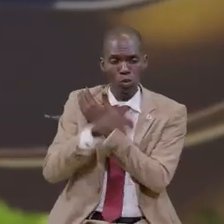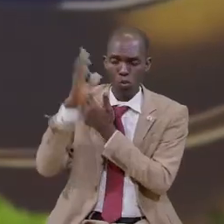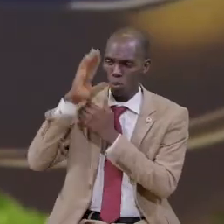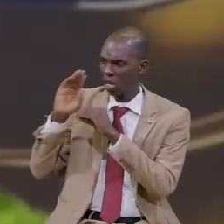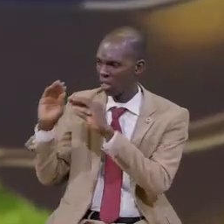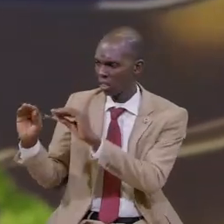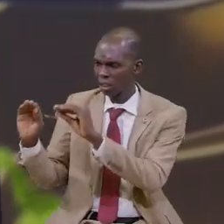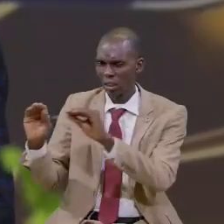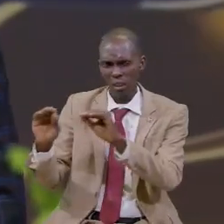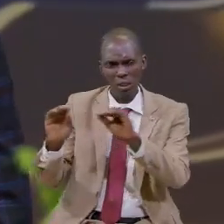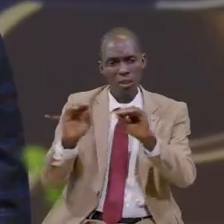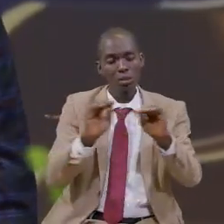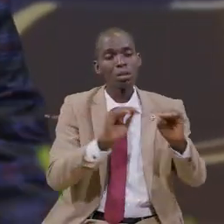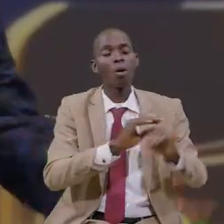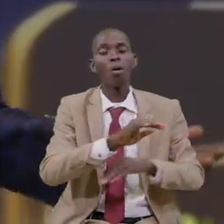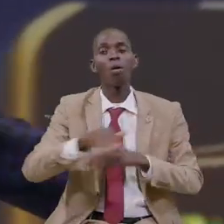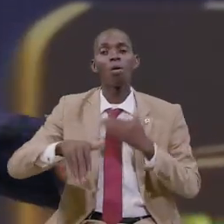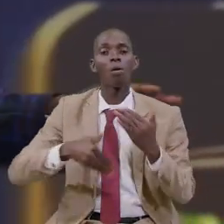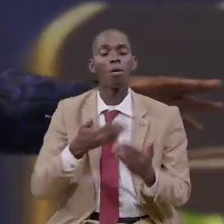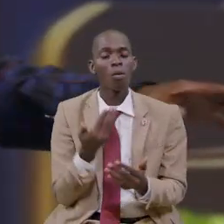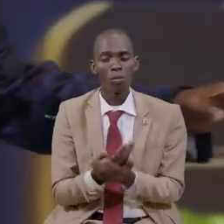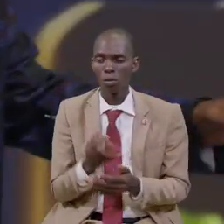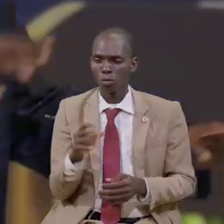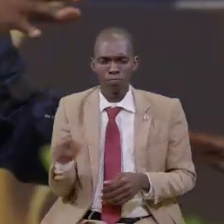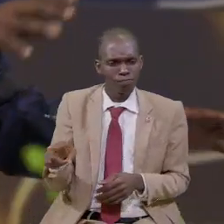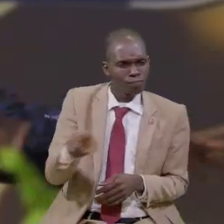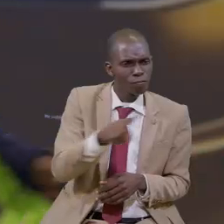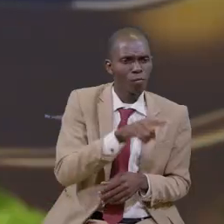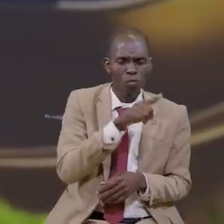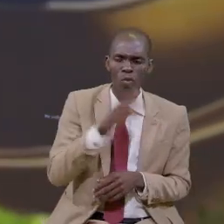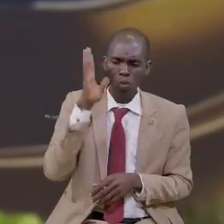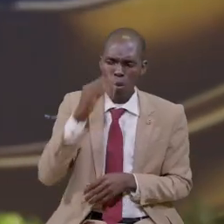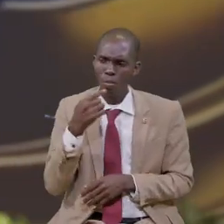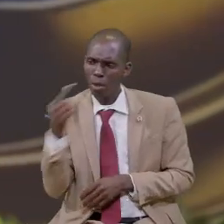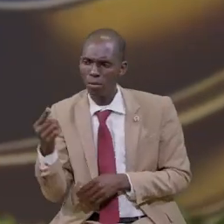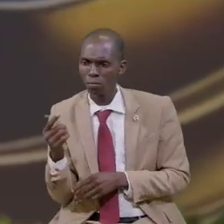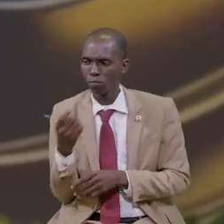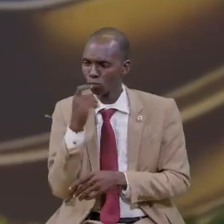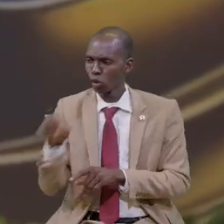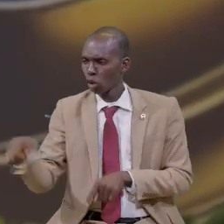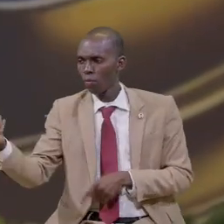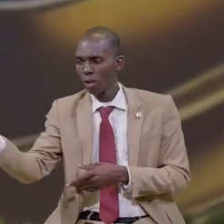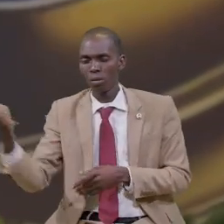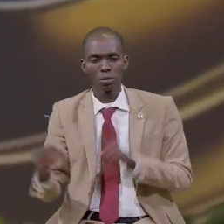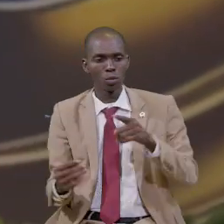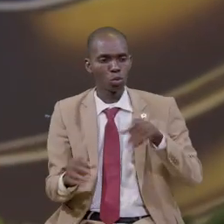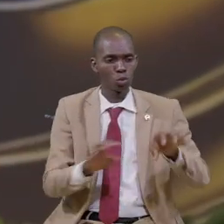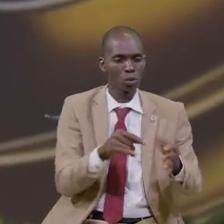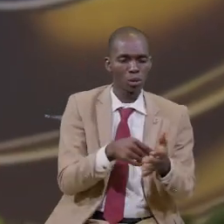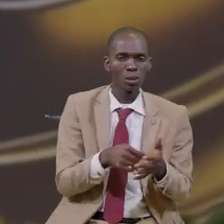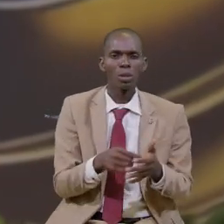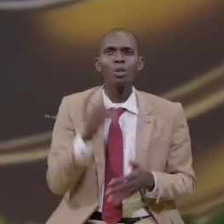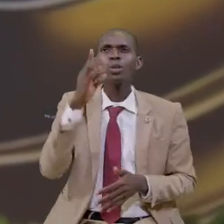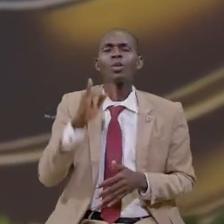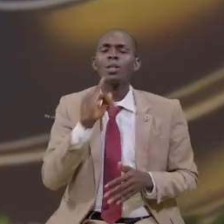will be their mentor. You'll be the one telling them, go here, go there. God is about to do